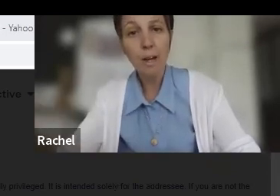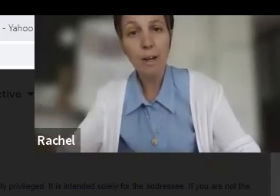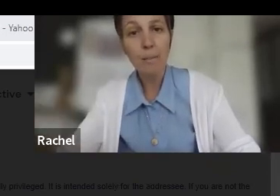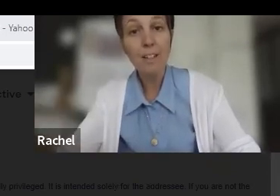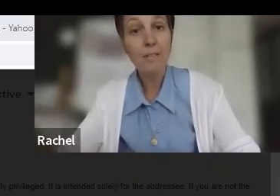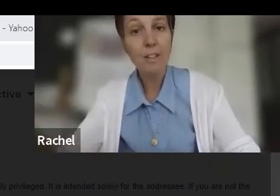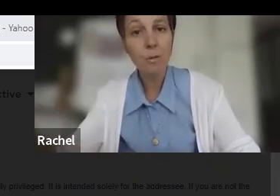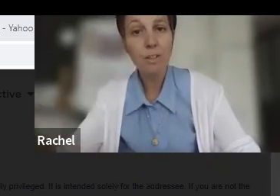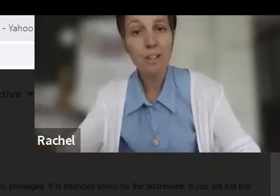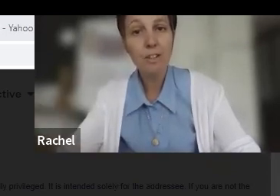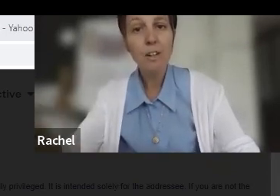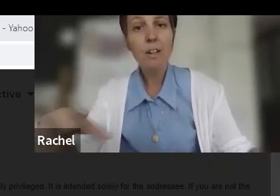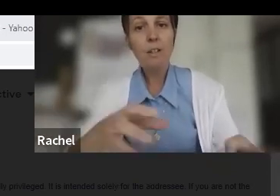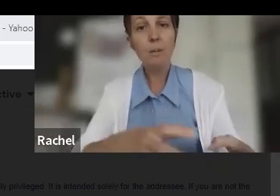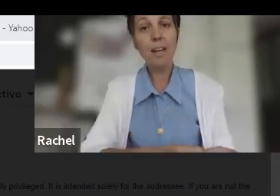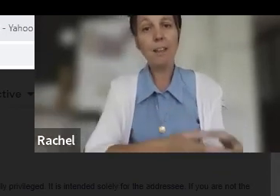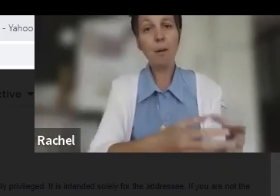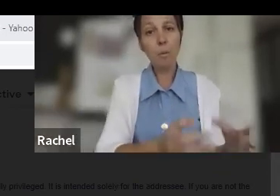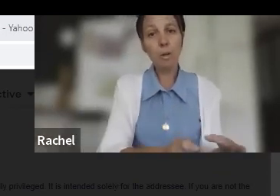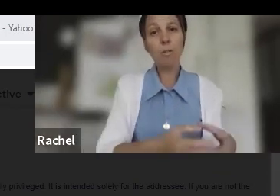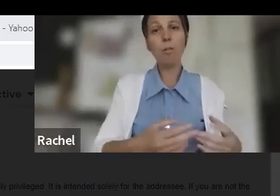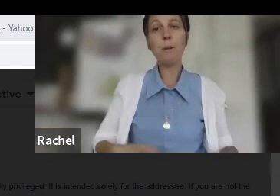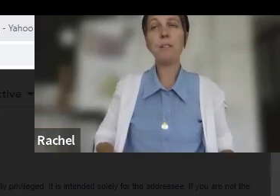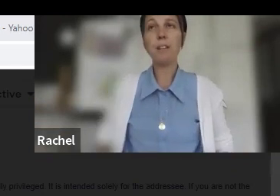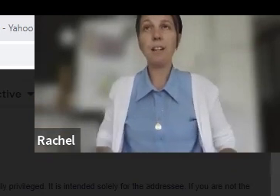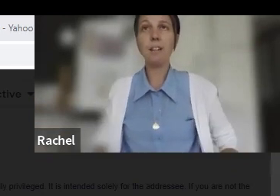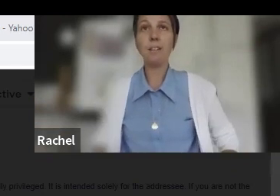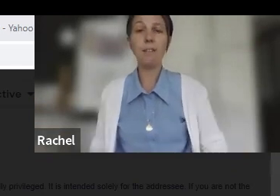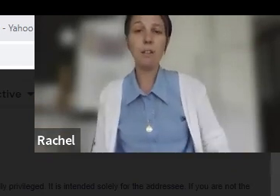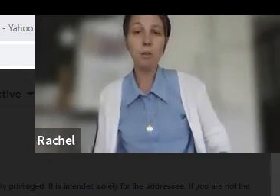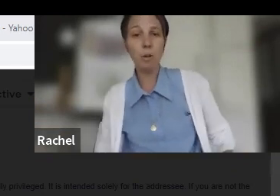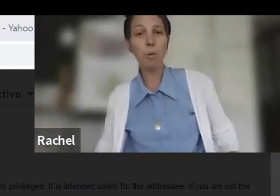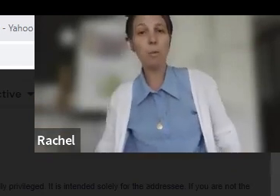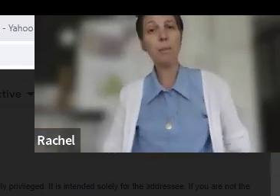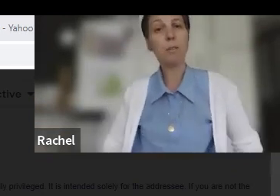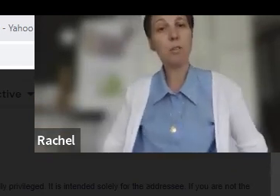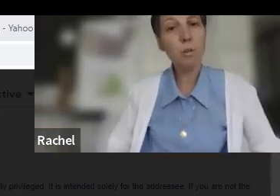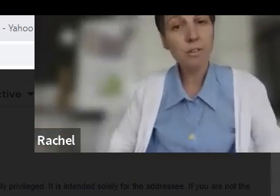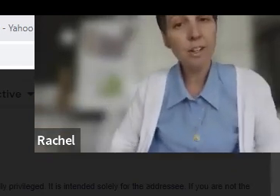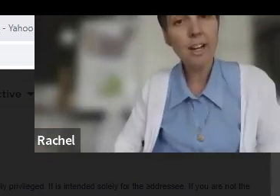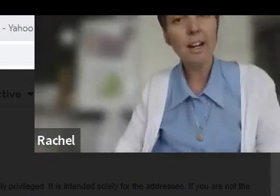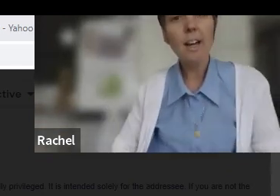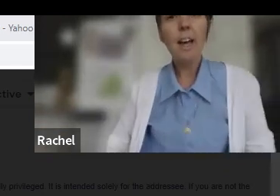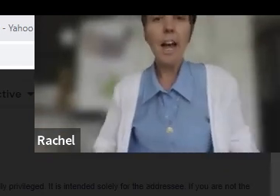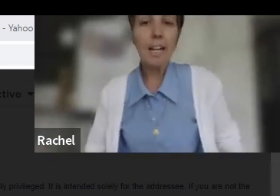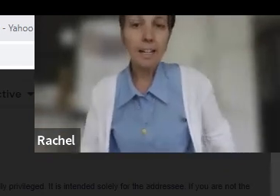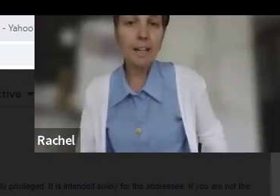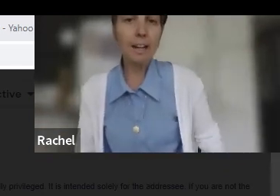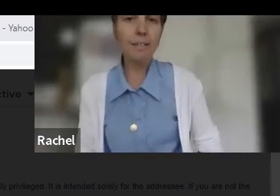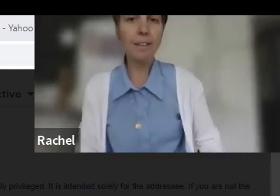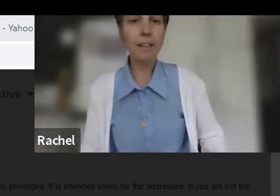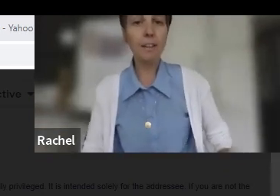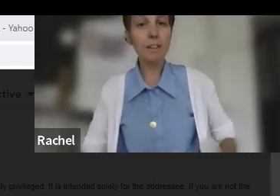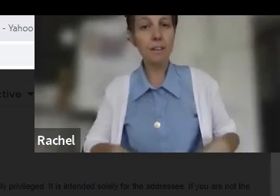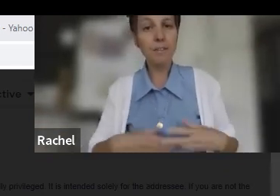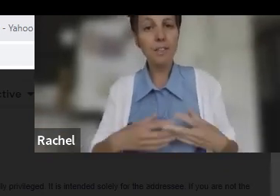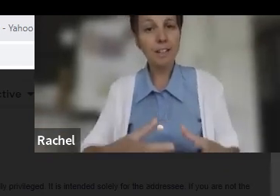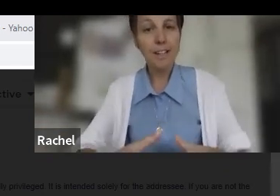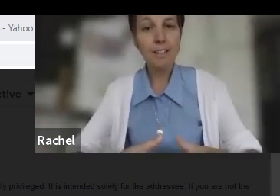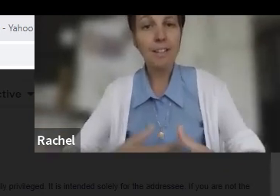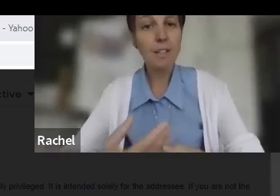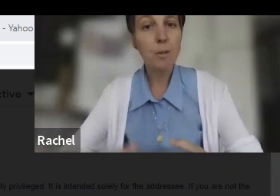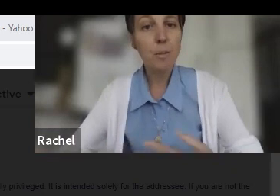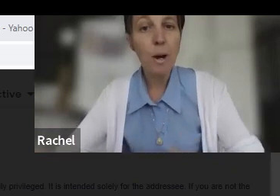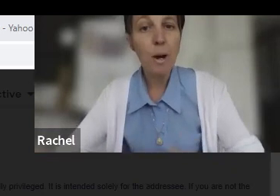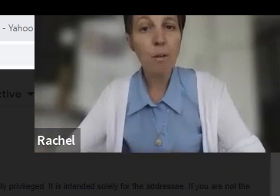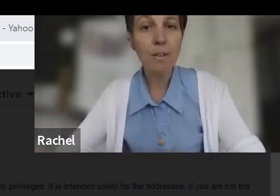post-group individual session. So again, that pre-group is to kind of explore what people's goals are, any kind of thing that the